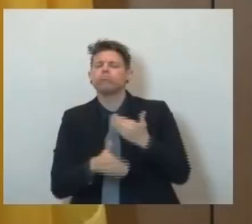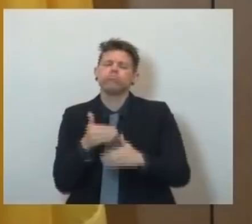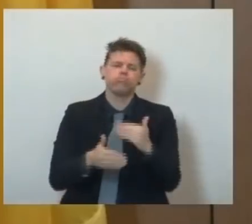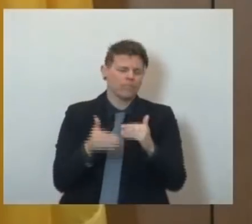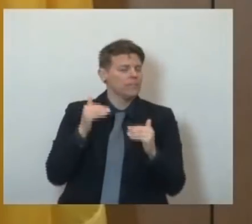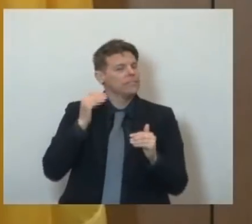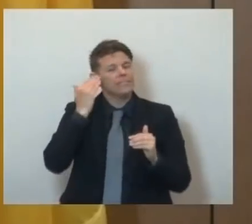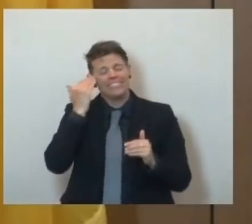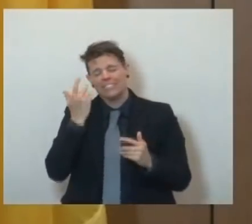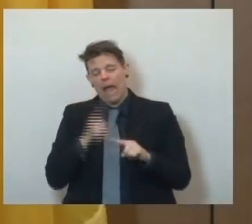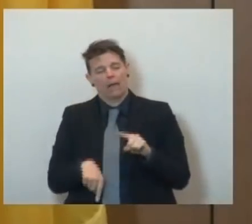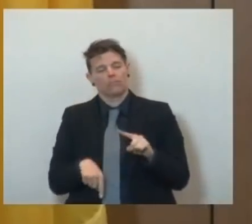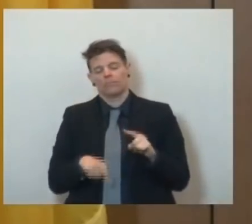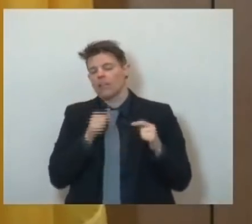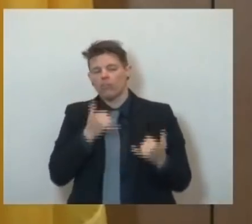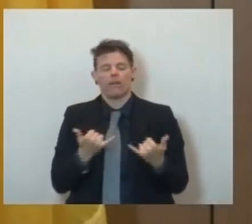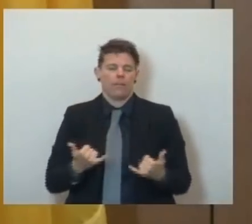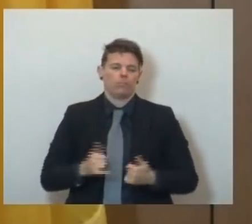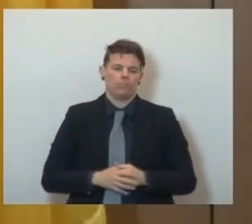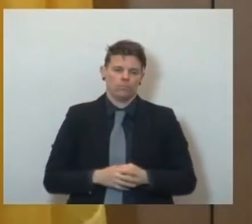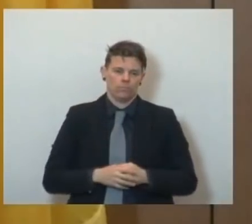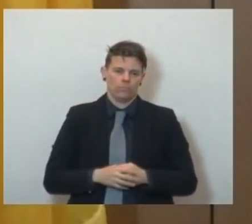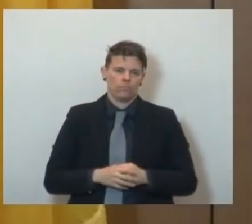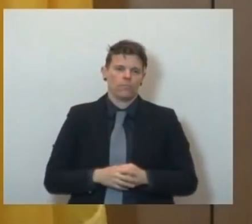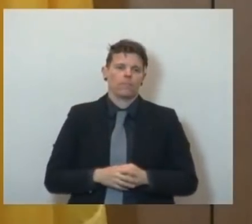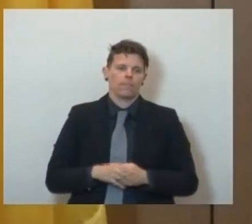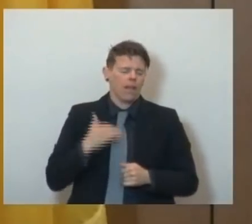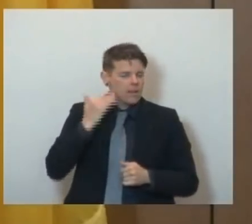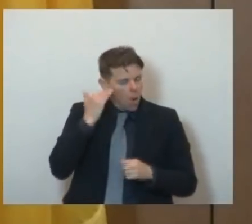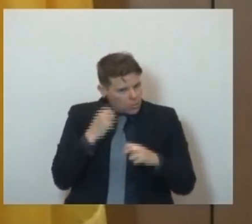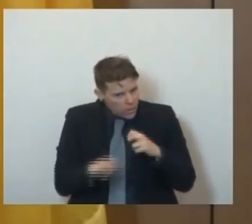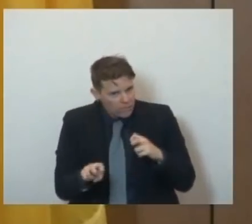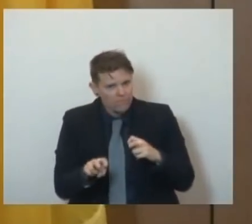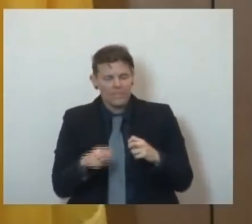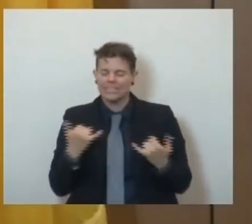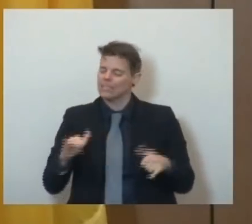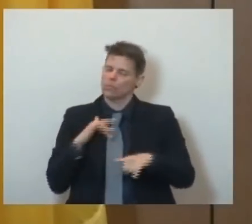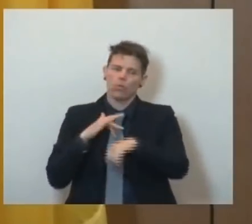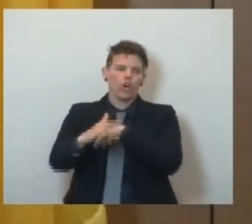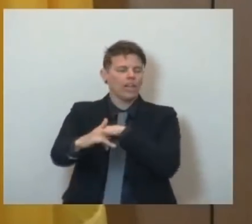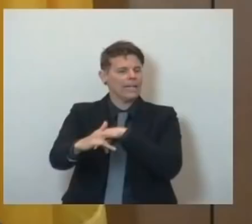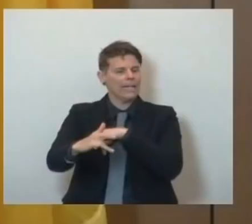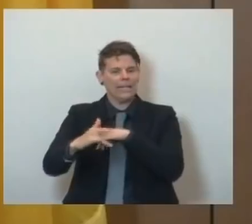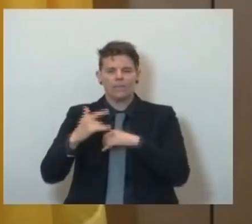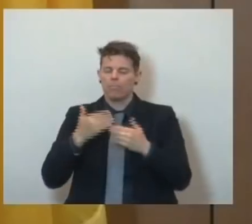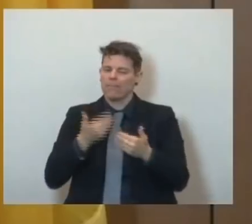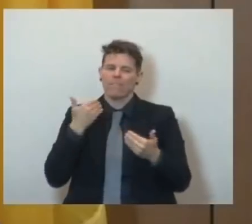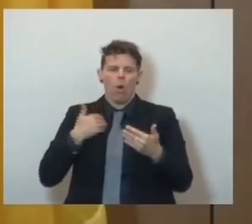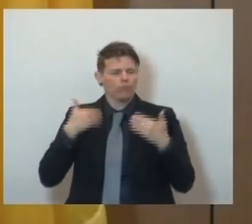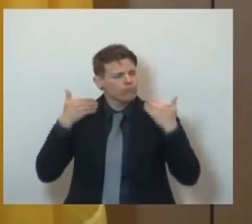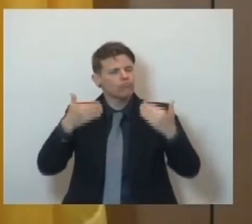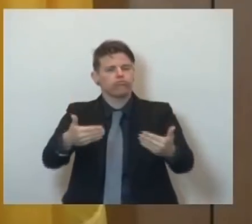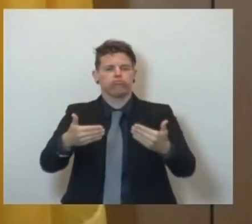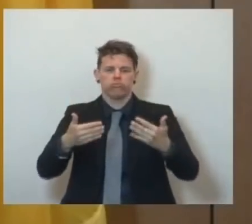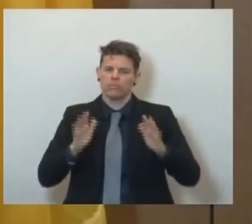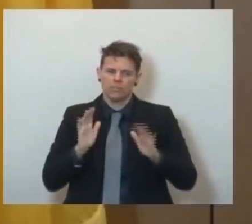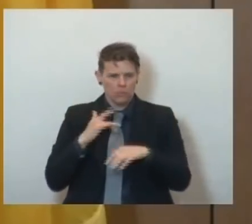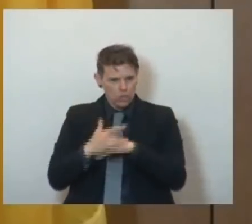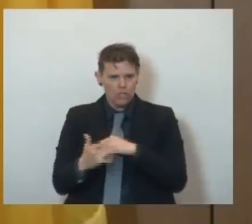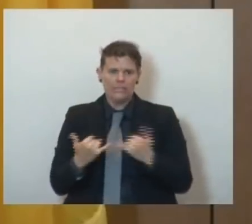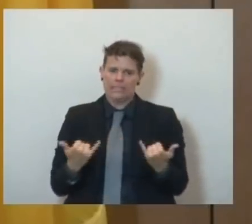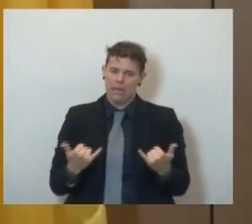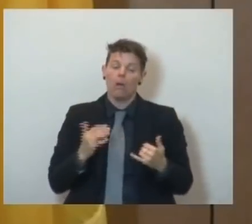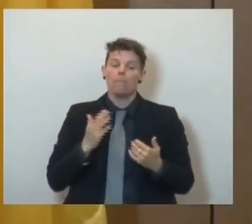can't. And so that's tough, but I know that it's too early to do that. And given how we've analyzed using the